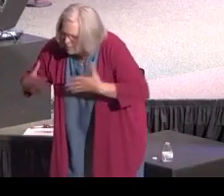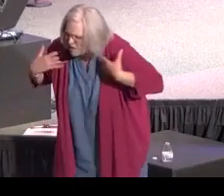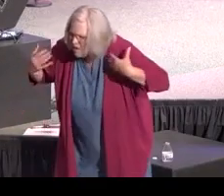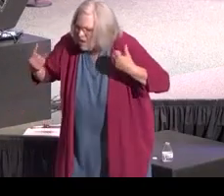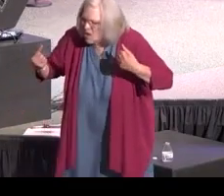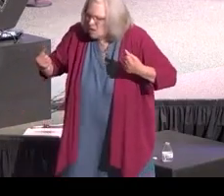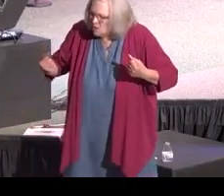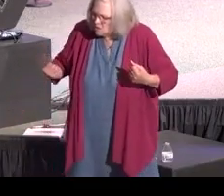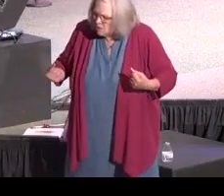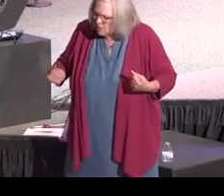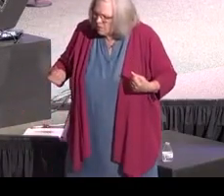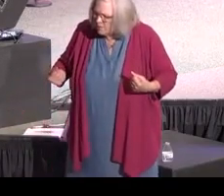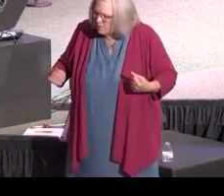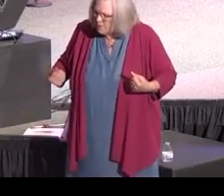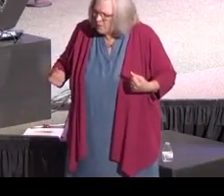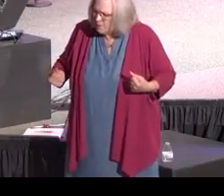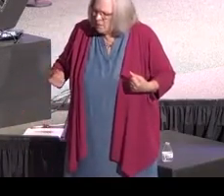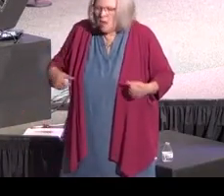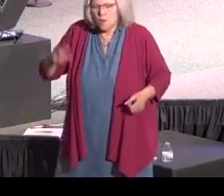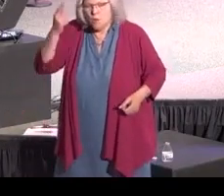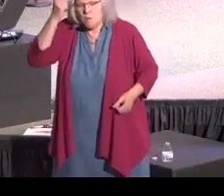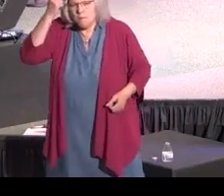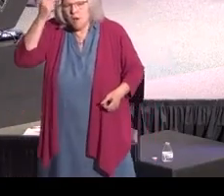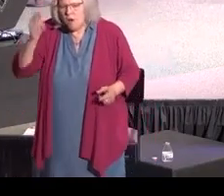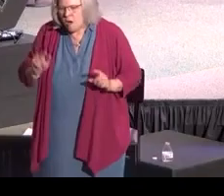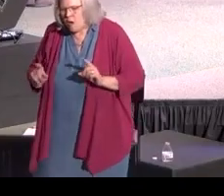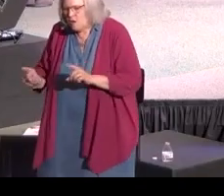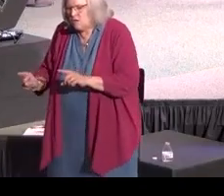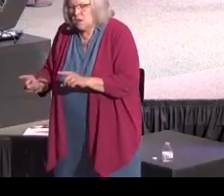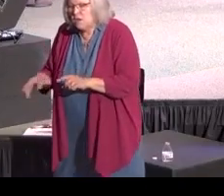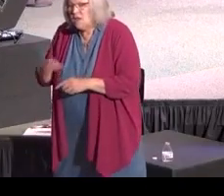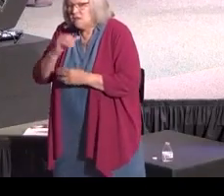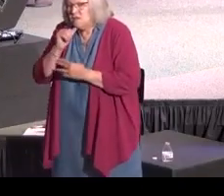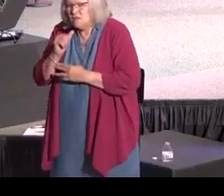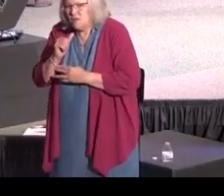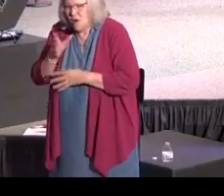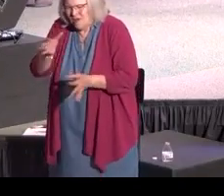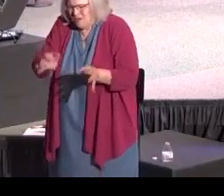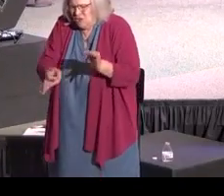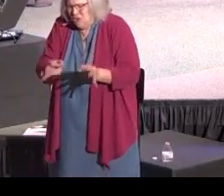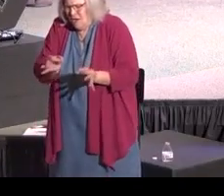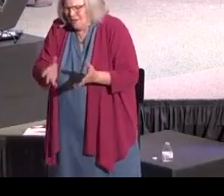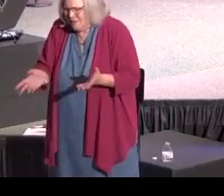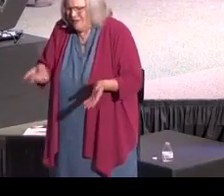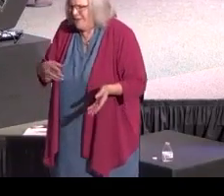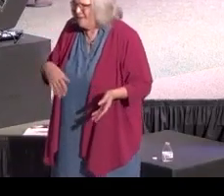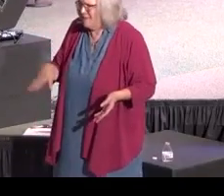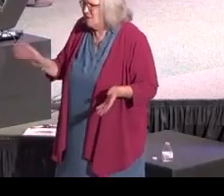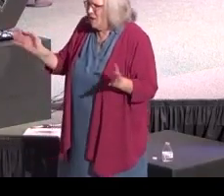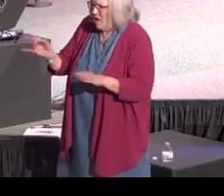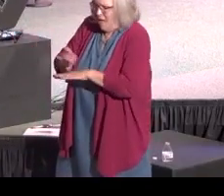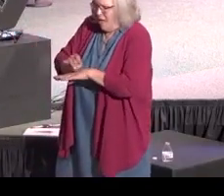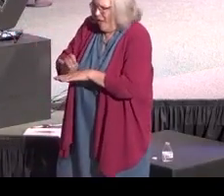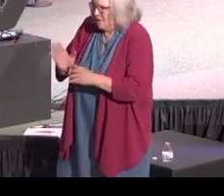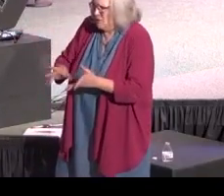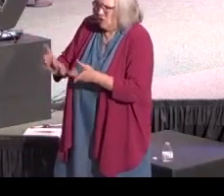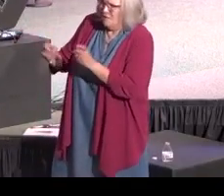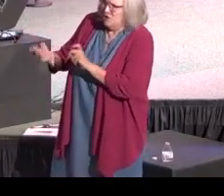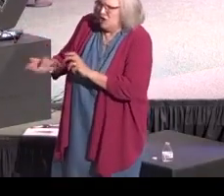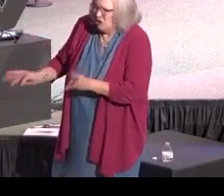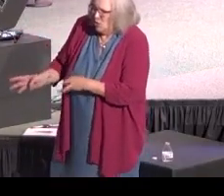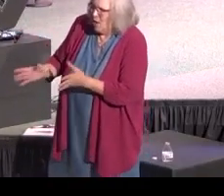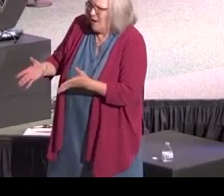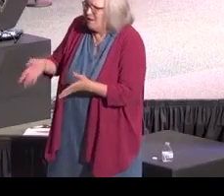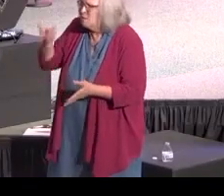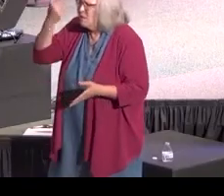You will notice when Paul goes in there, he doesn't lead with judgment. He doesn't say, listen, Publius, you're gonna have to change your ways here because